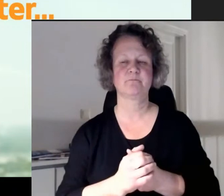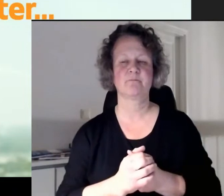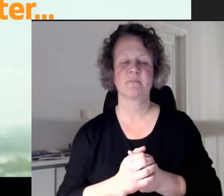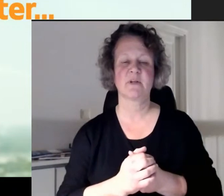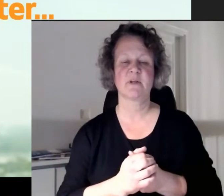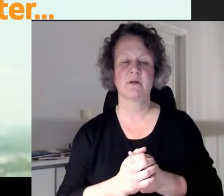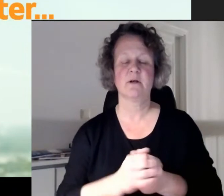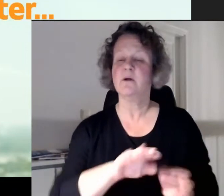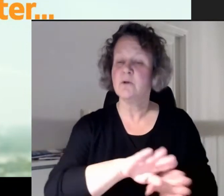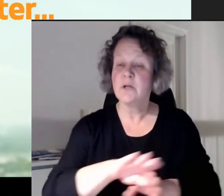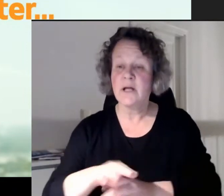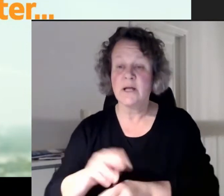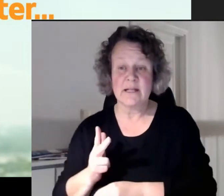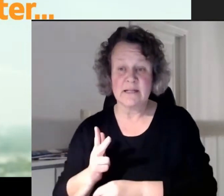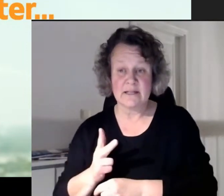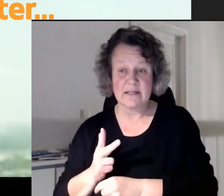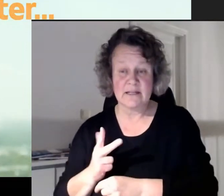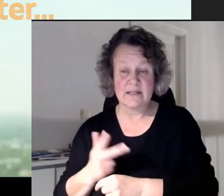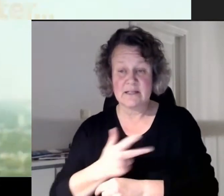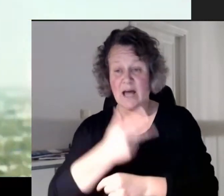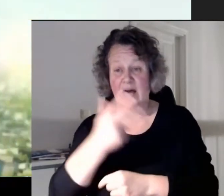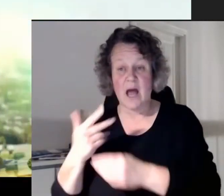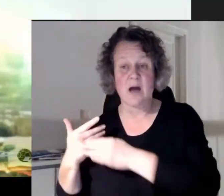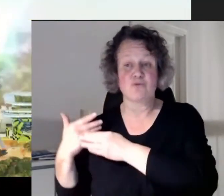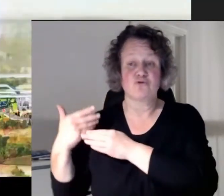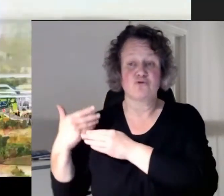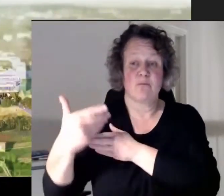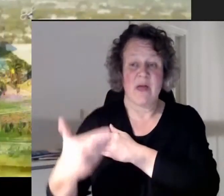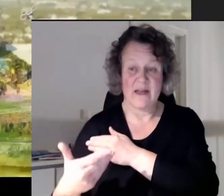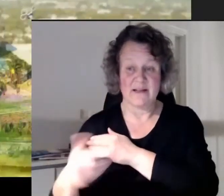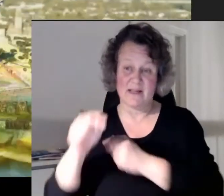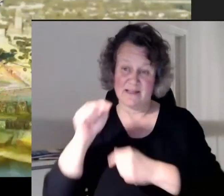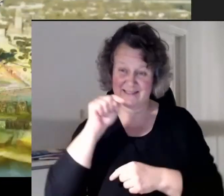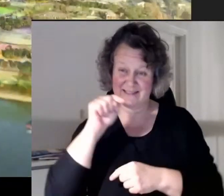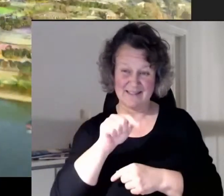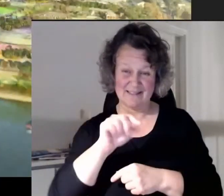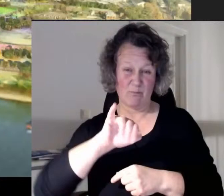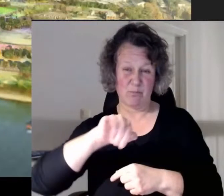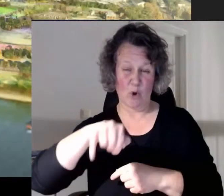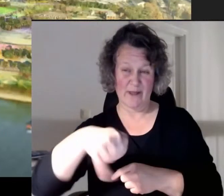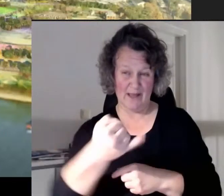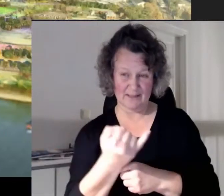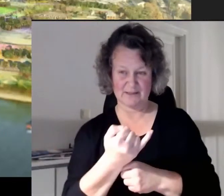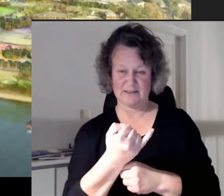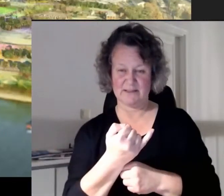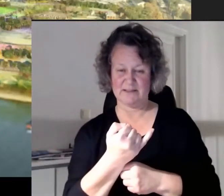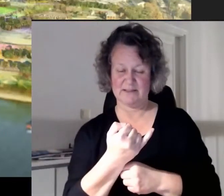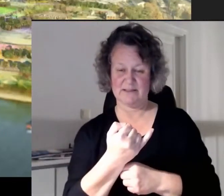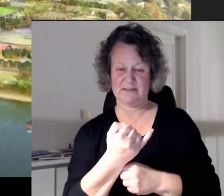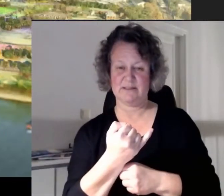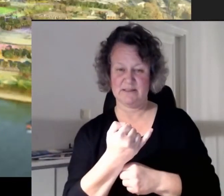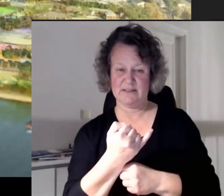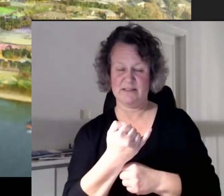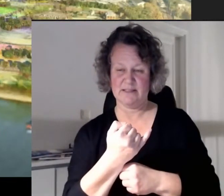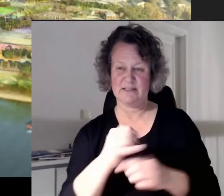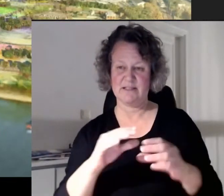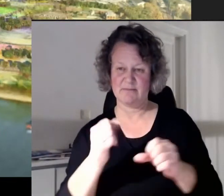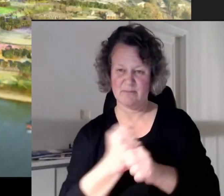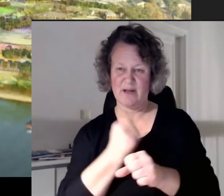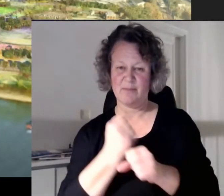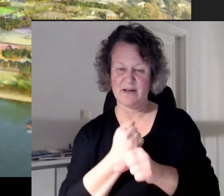Just as a small story. A few years later, we came with these products and we launched these